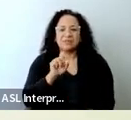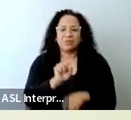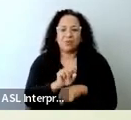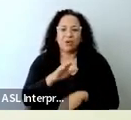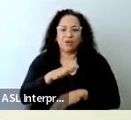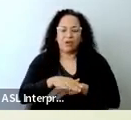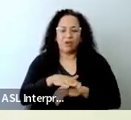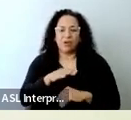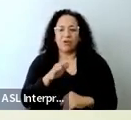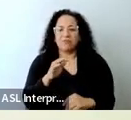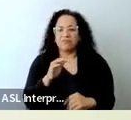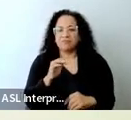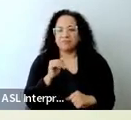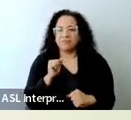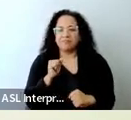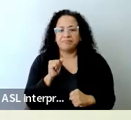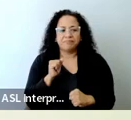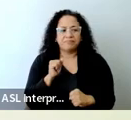on